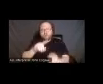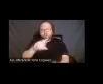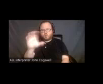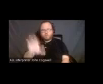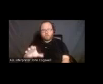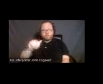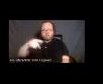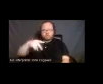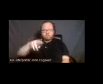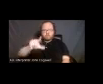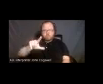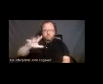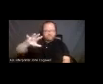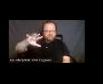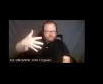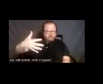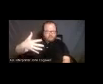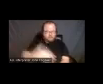5th.